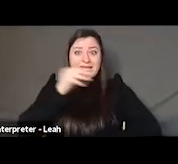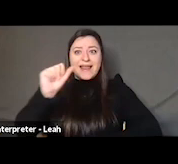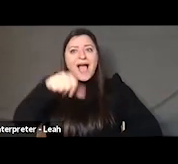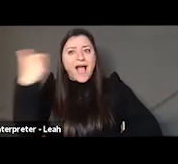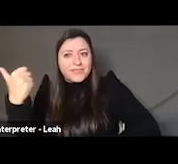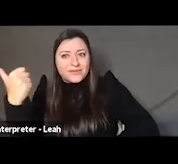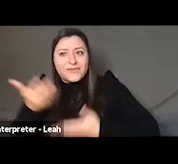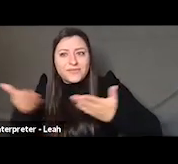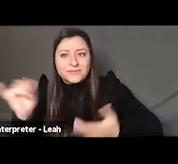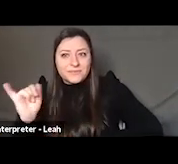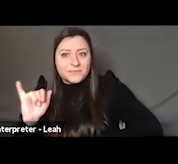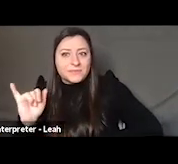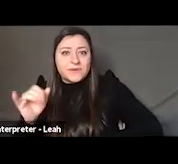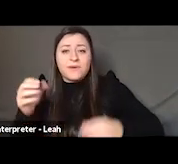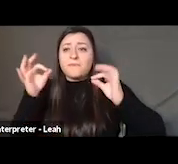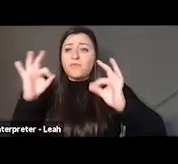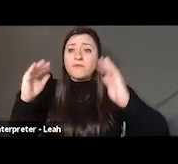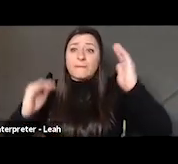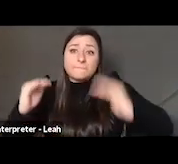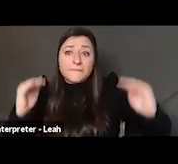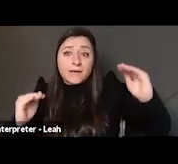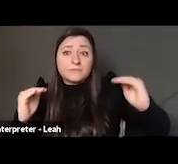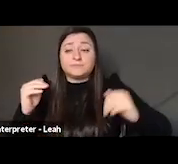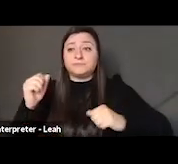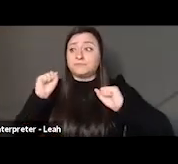with the operating conditions of planet Earth?